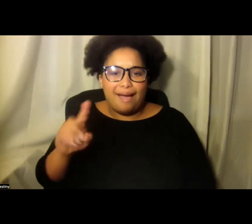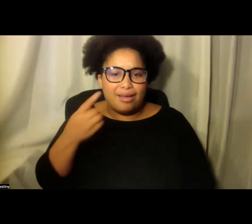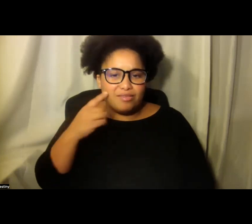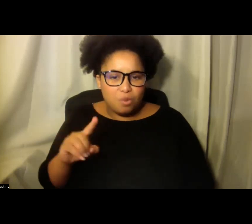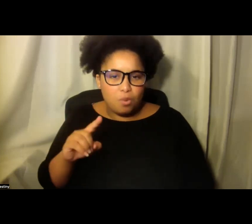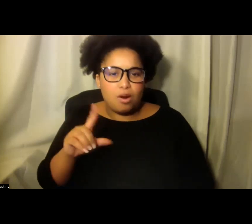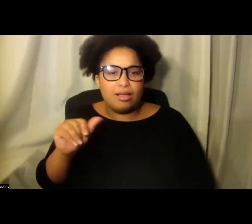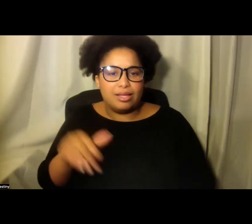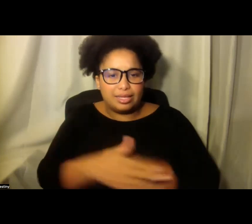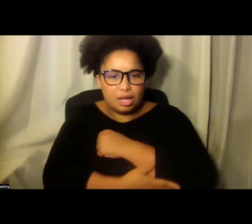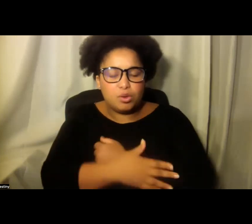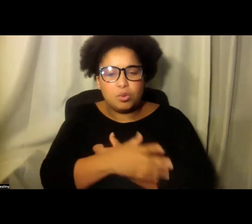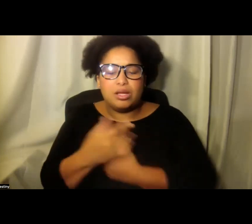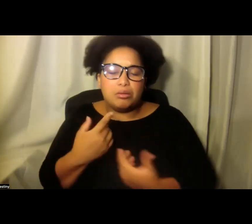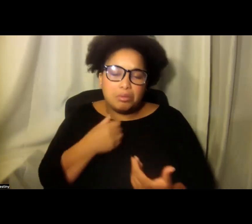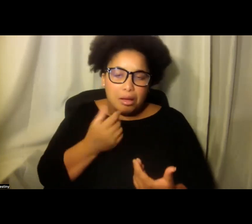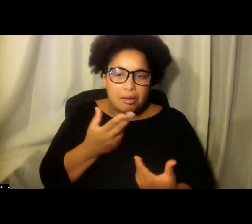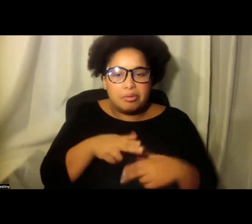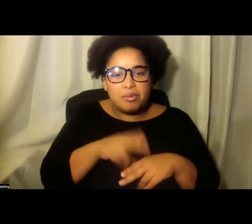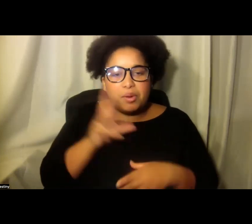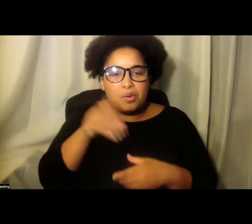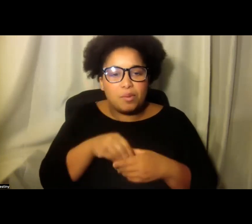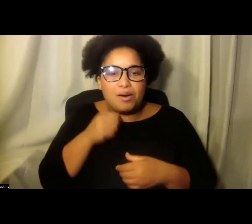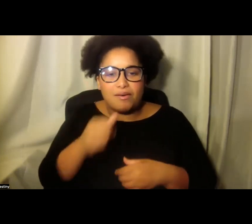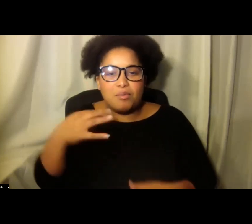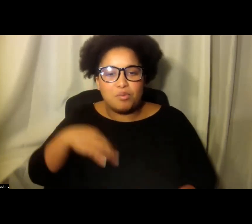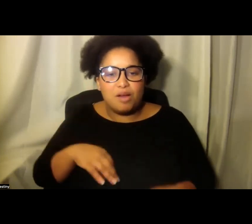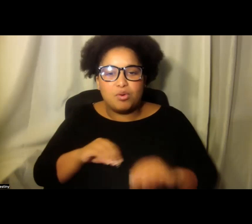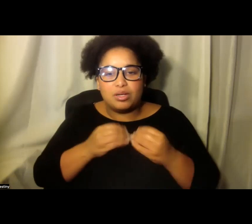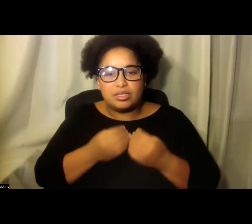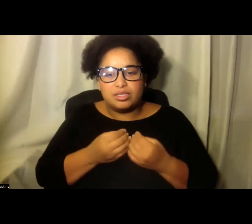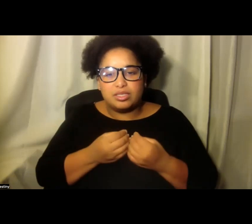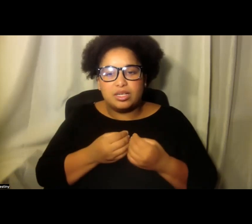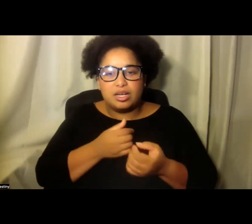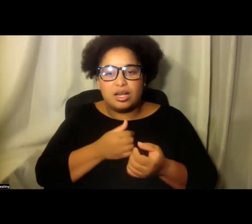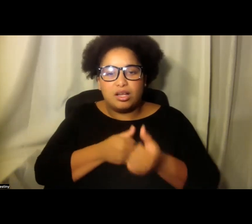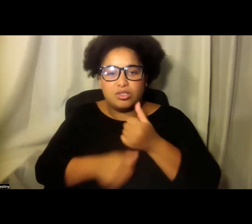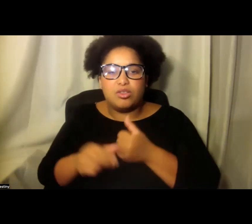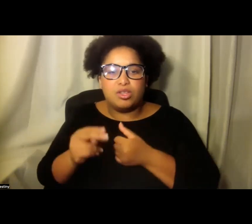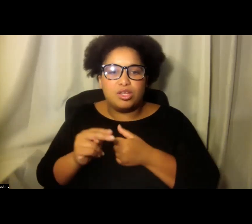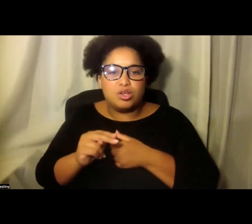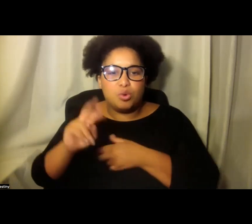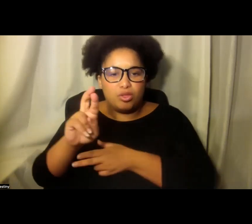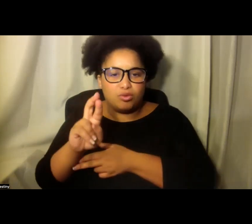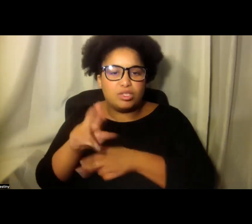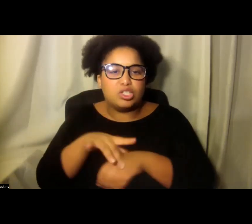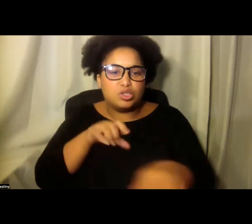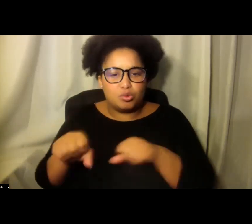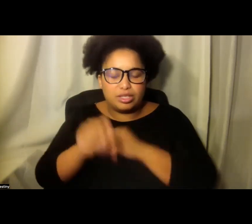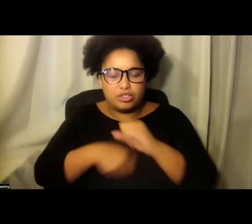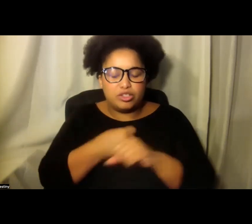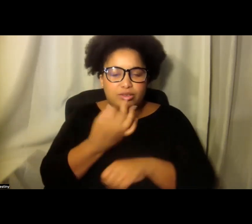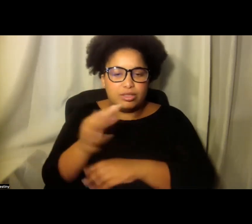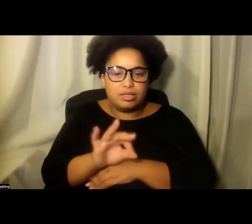unusual here, where we incorporated as our own nonprofit organization after the Northridge earthquake in